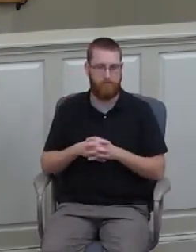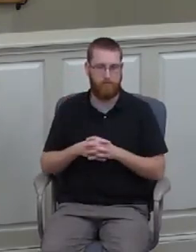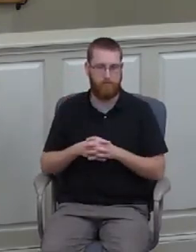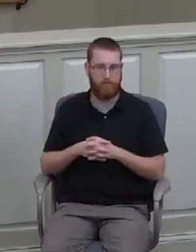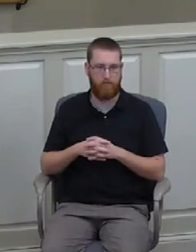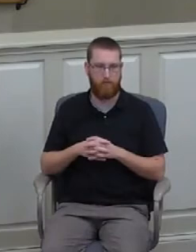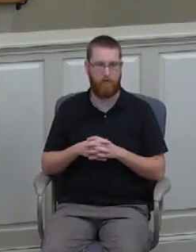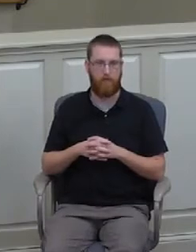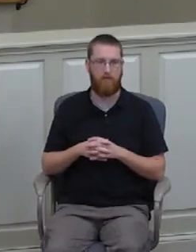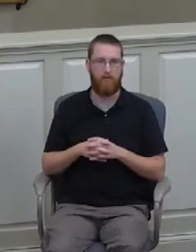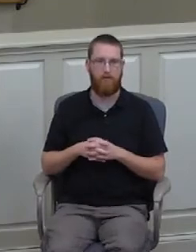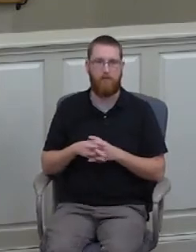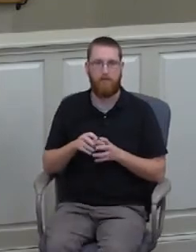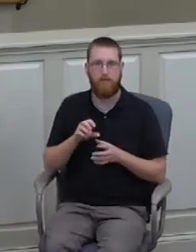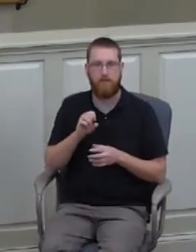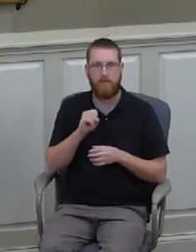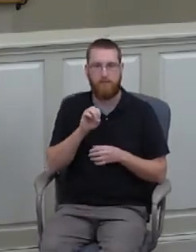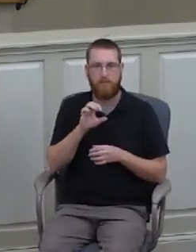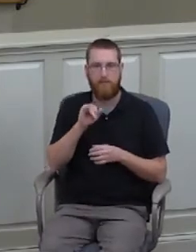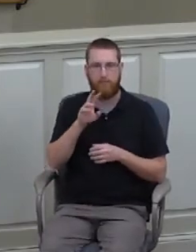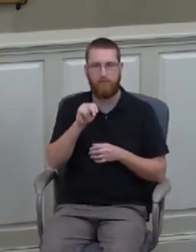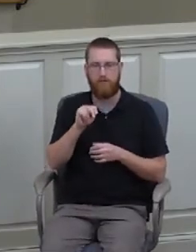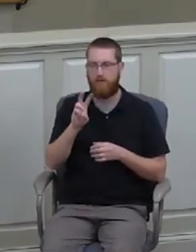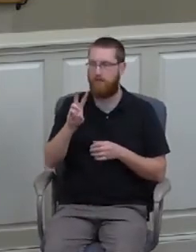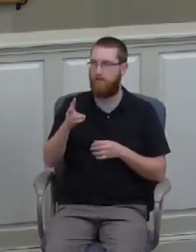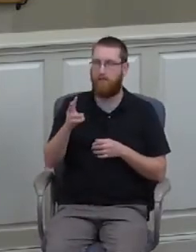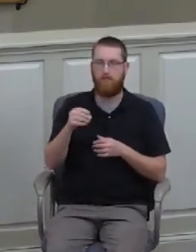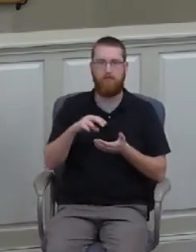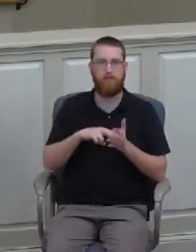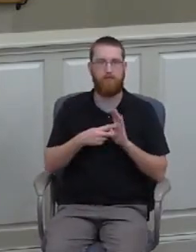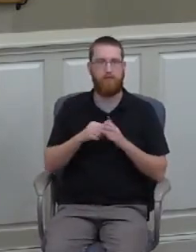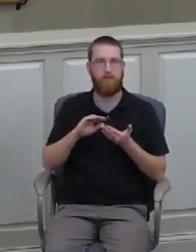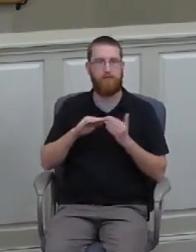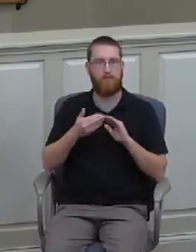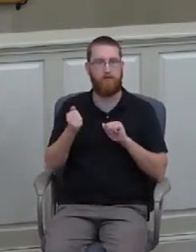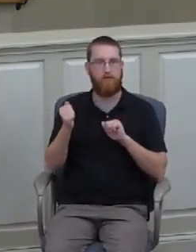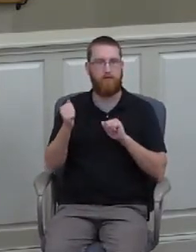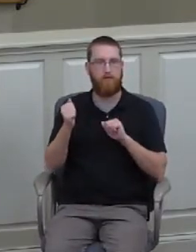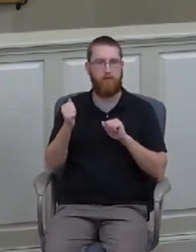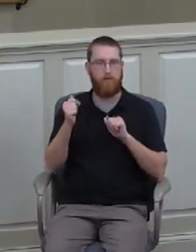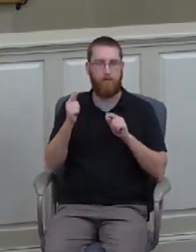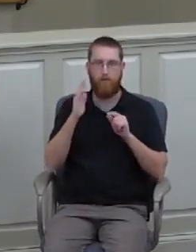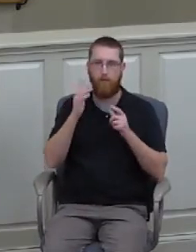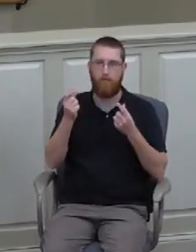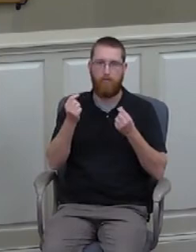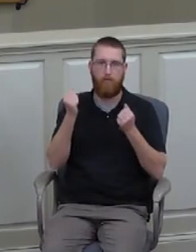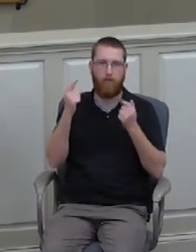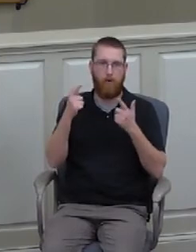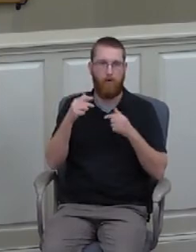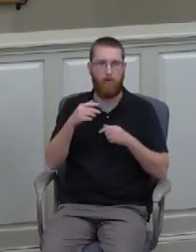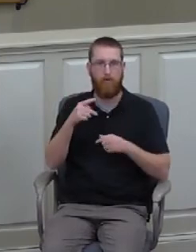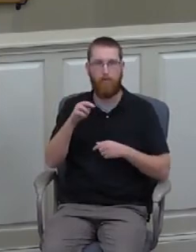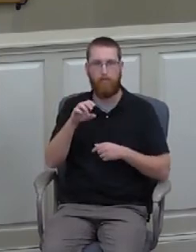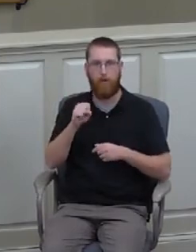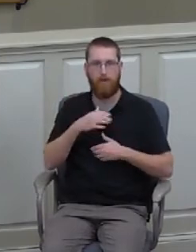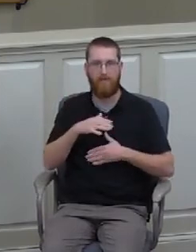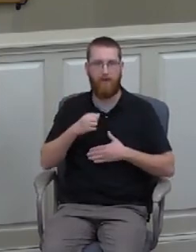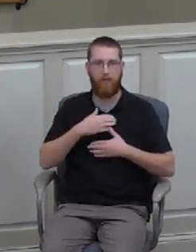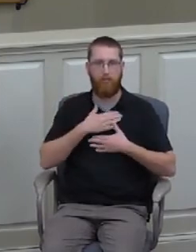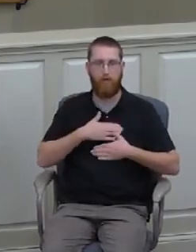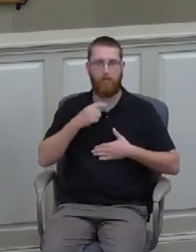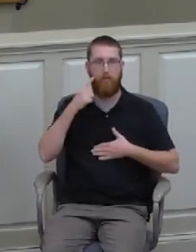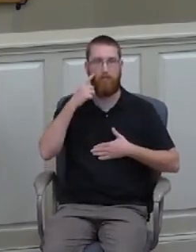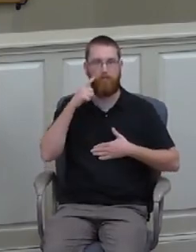Section 6 talks about the city will perform all of the Parks and Recreation services for the county upon